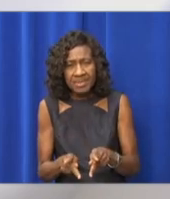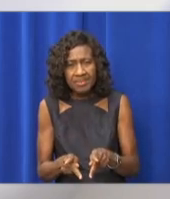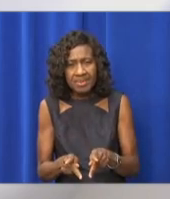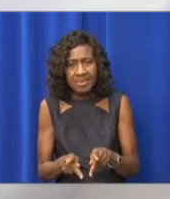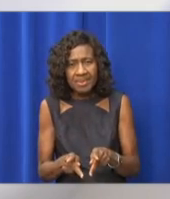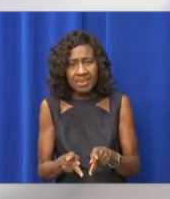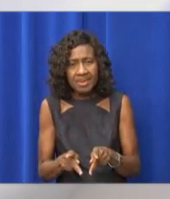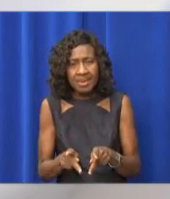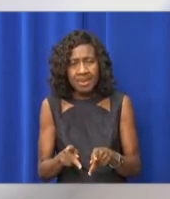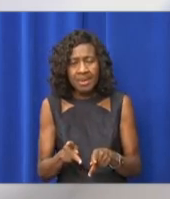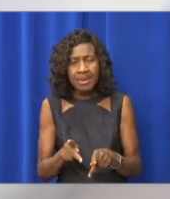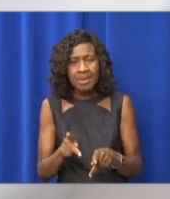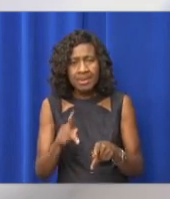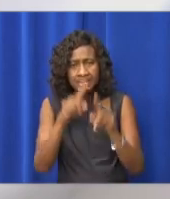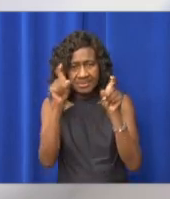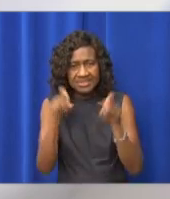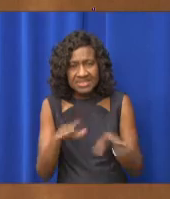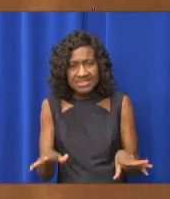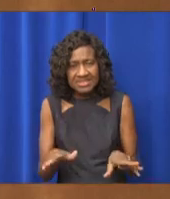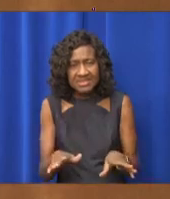employees? No.